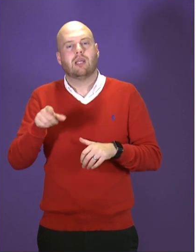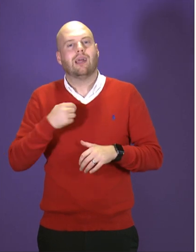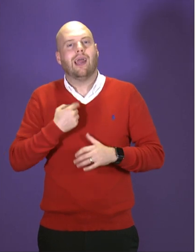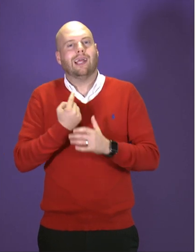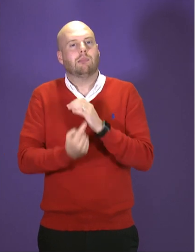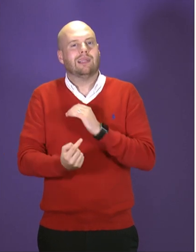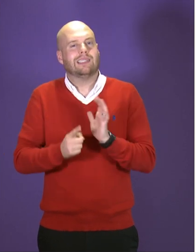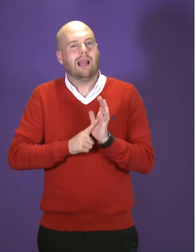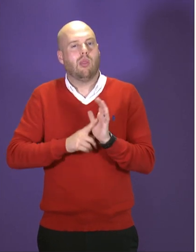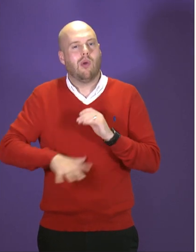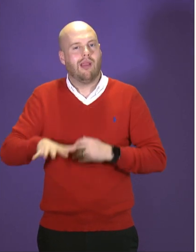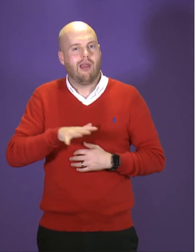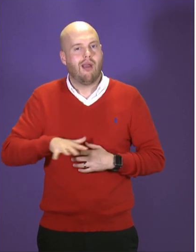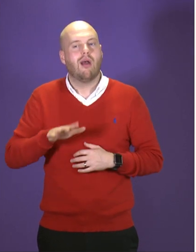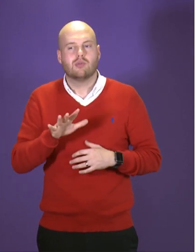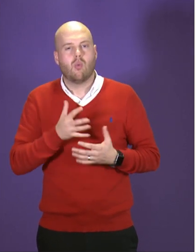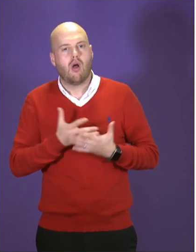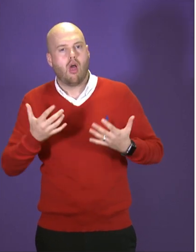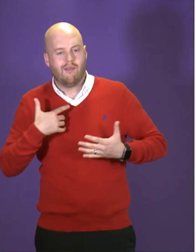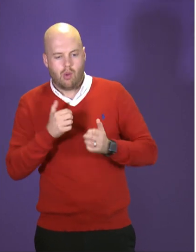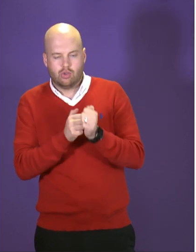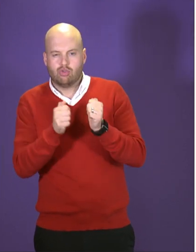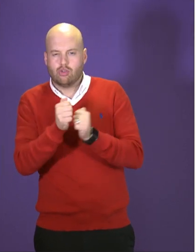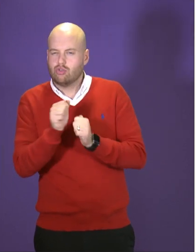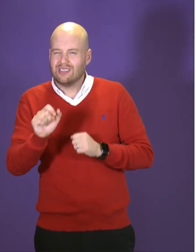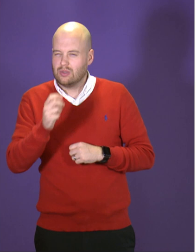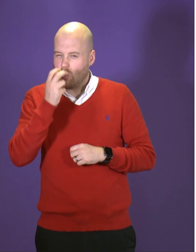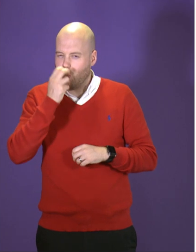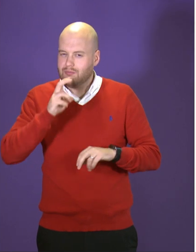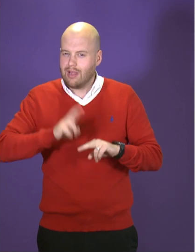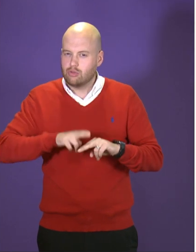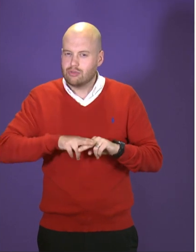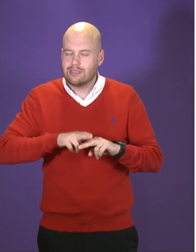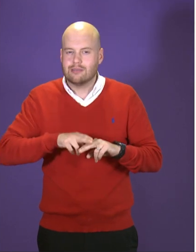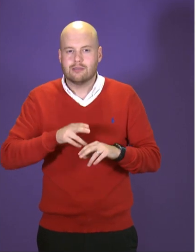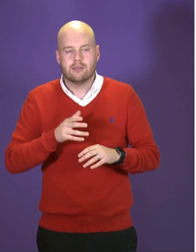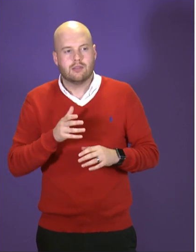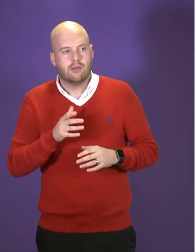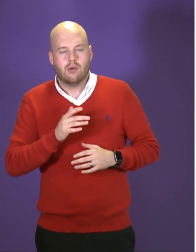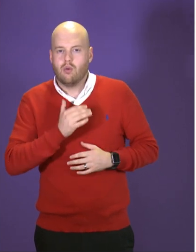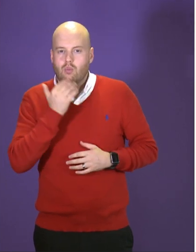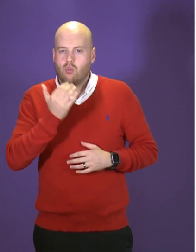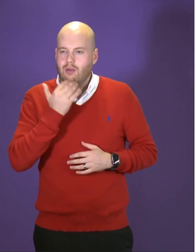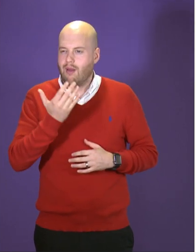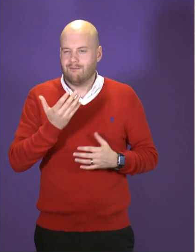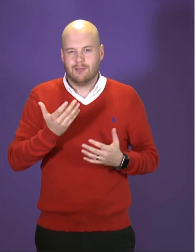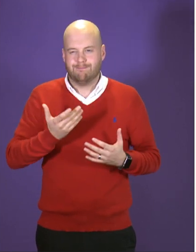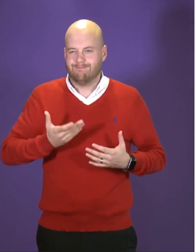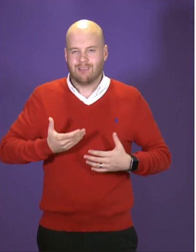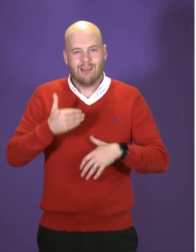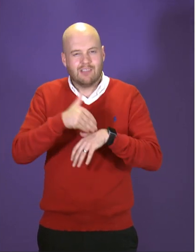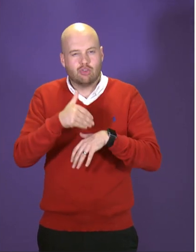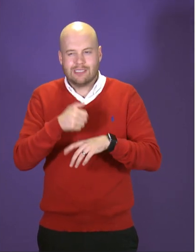of structures became a bit old-fashioned, too much bureaucratic, and not so very efficient,